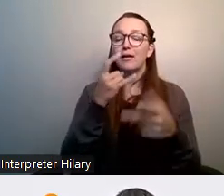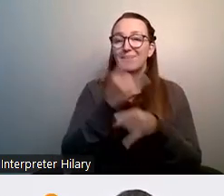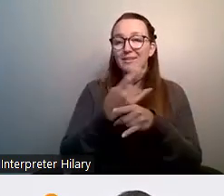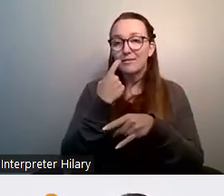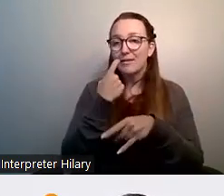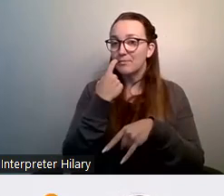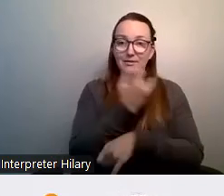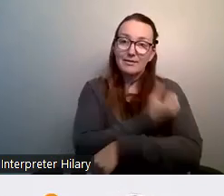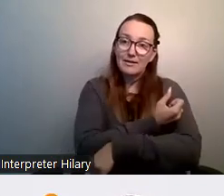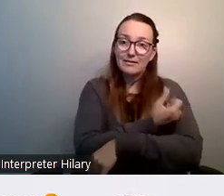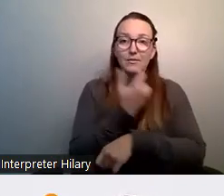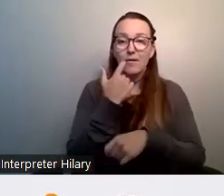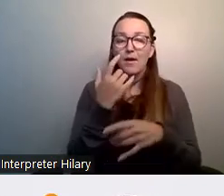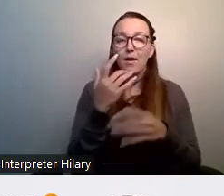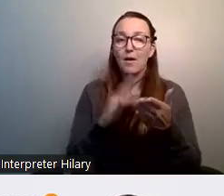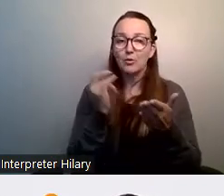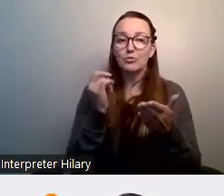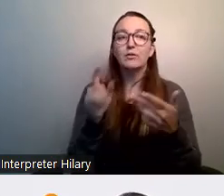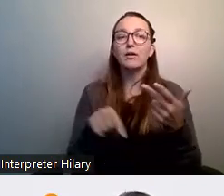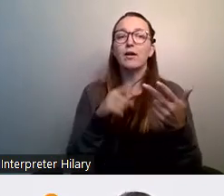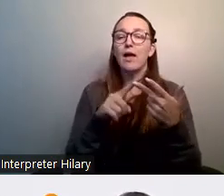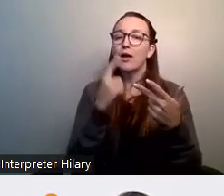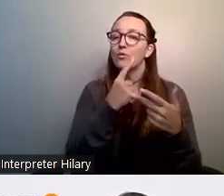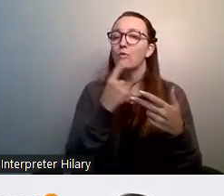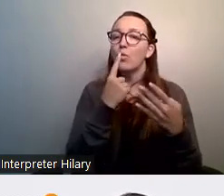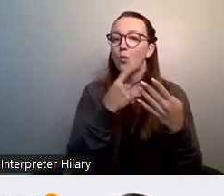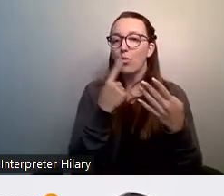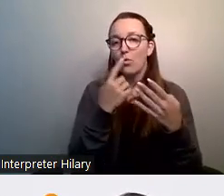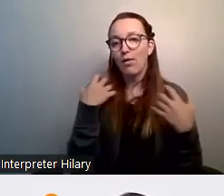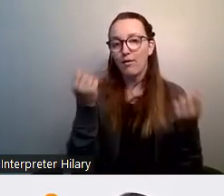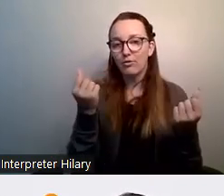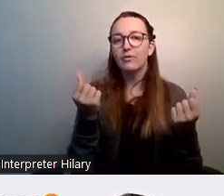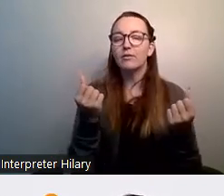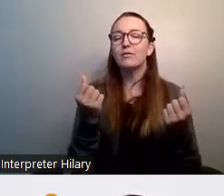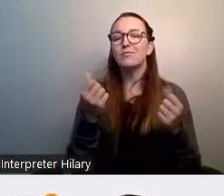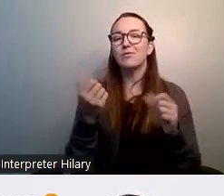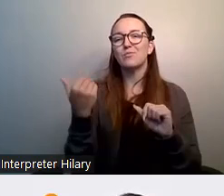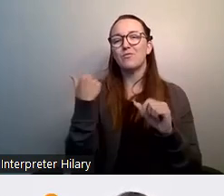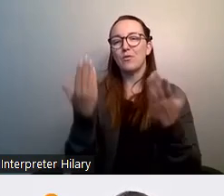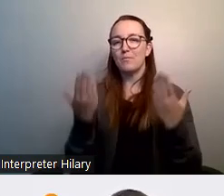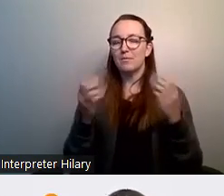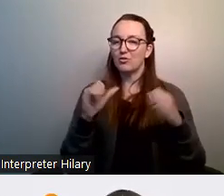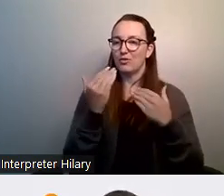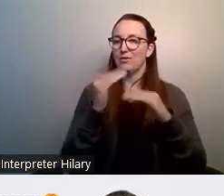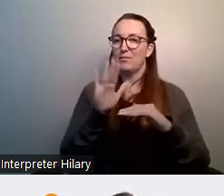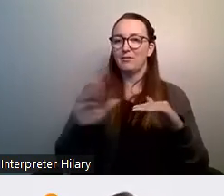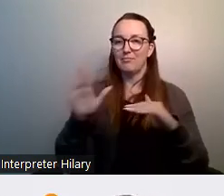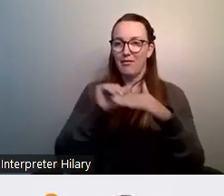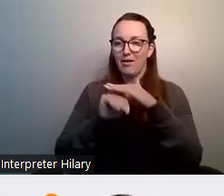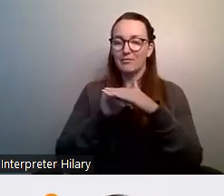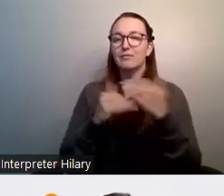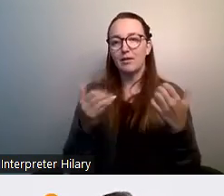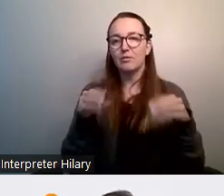in areas where economic, geographic, or cultural barriers limit access to affordable healthcare services. They